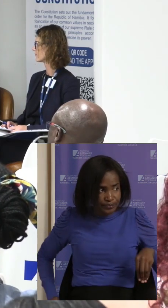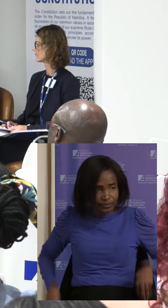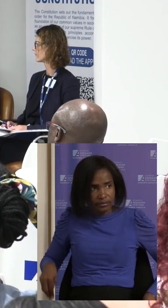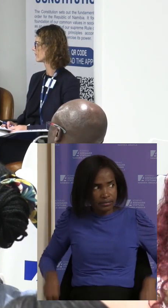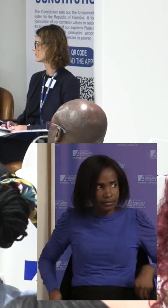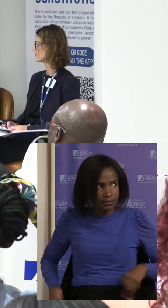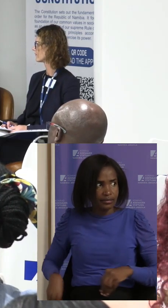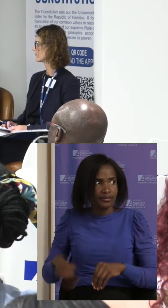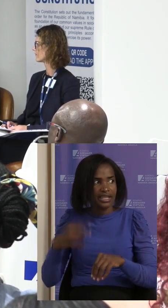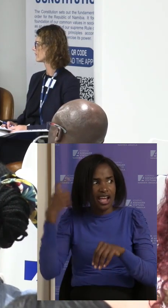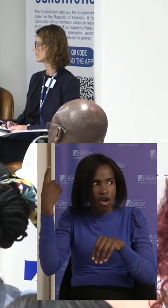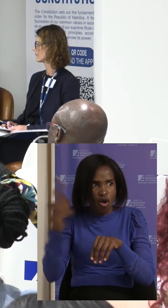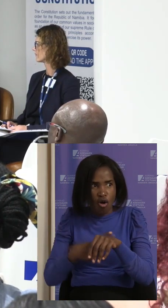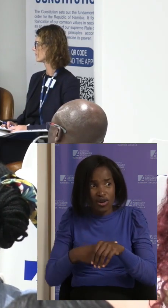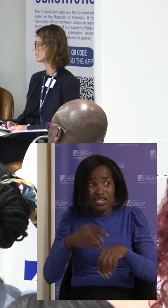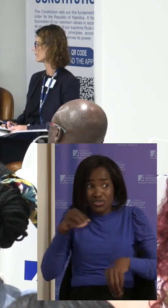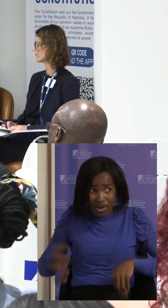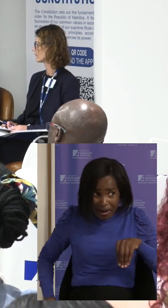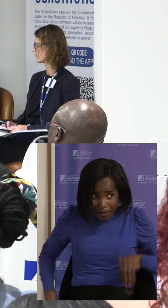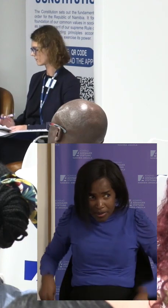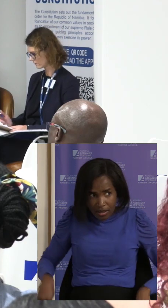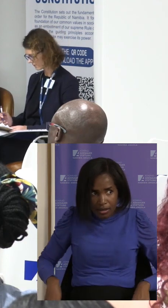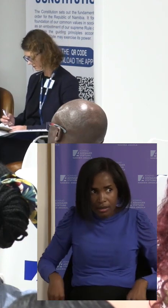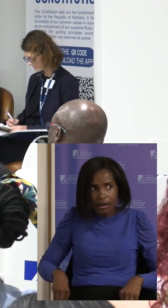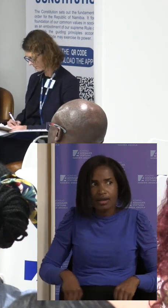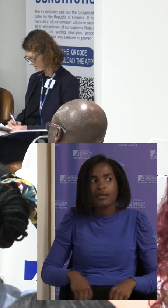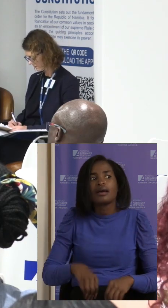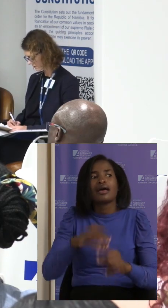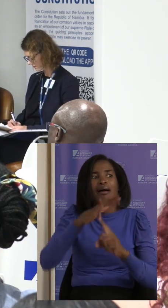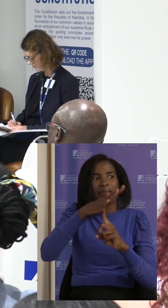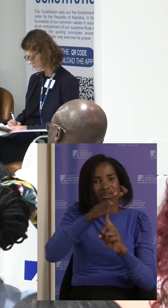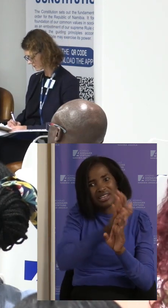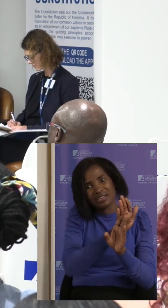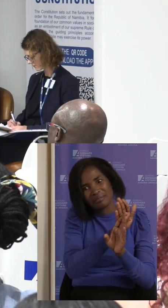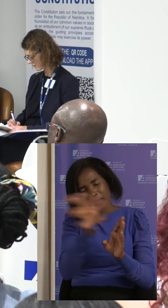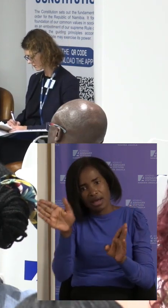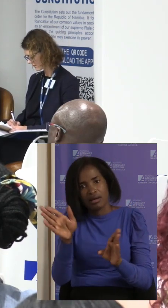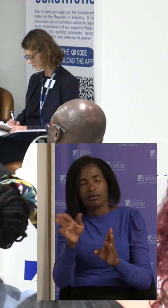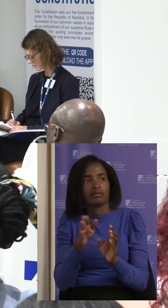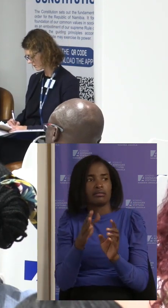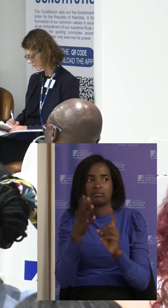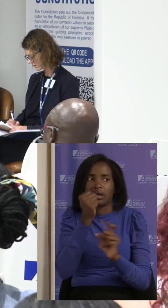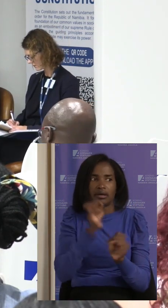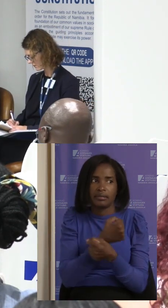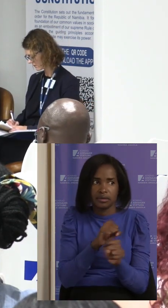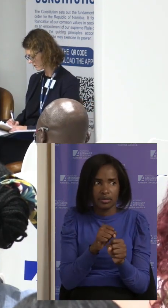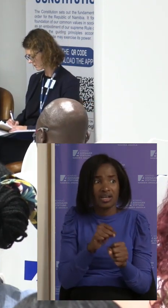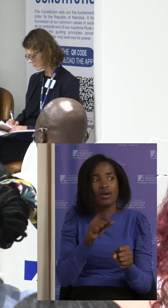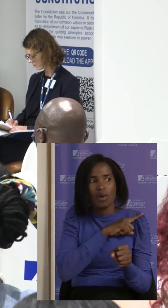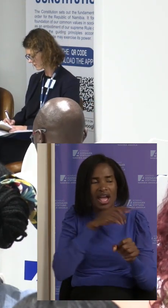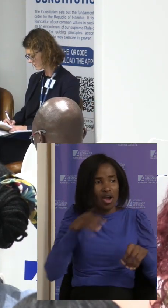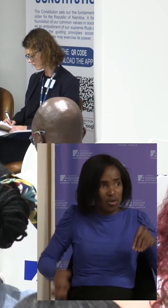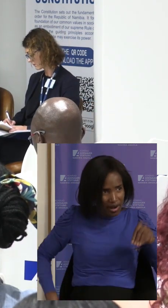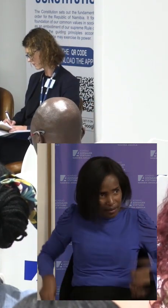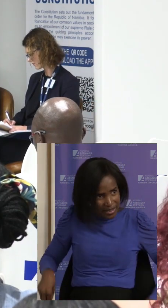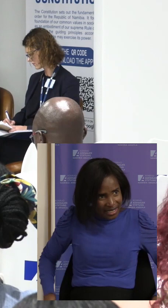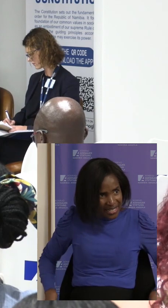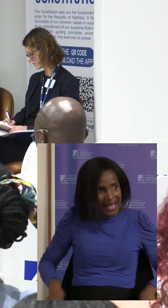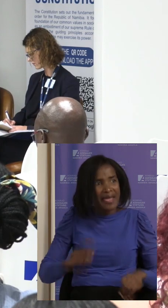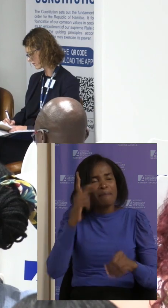which always, corruption is the one that is distorting our priority and is the one that is frustrating